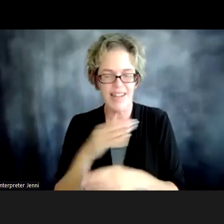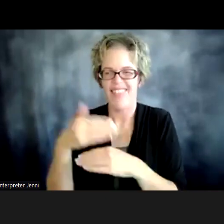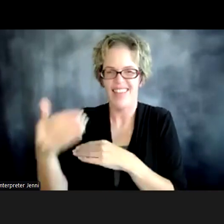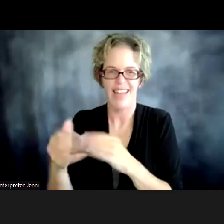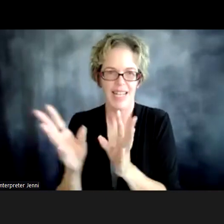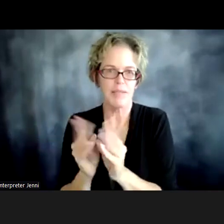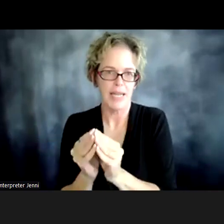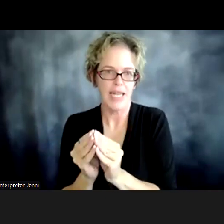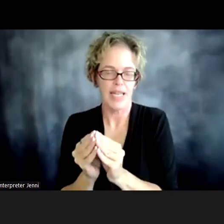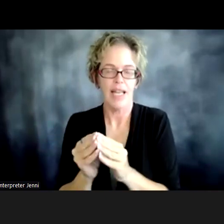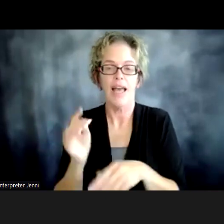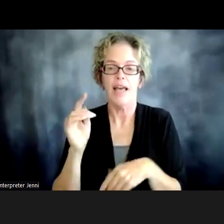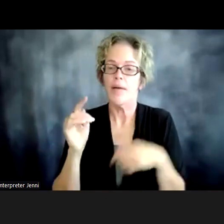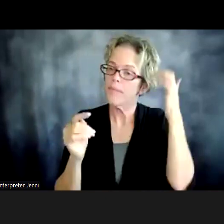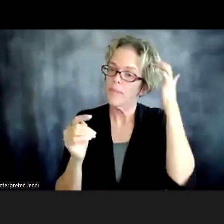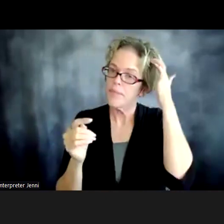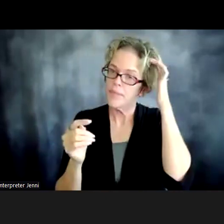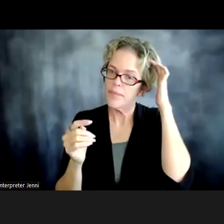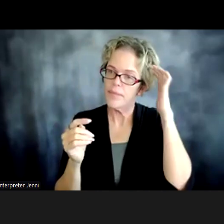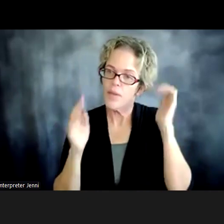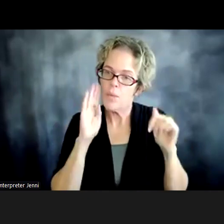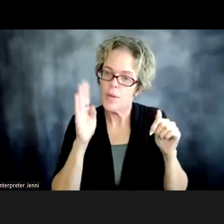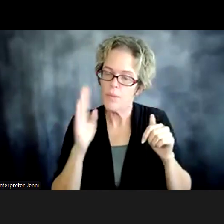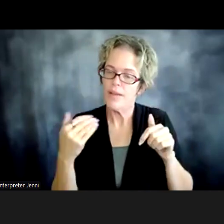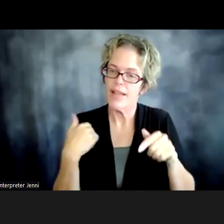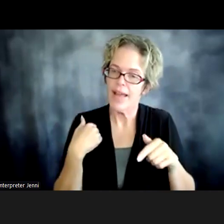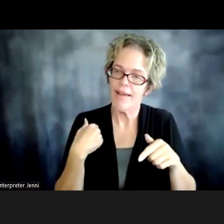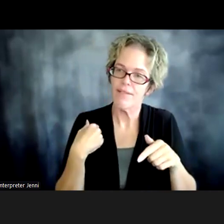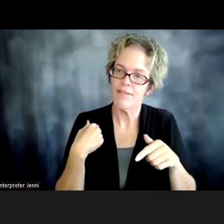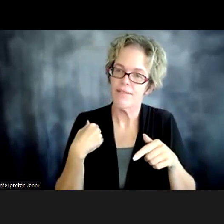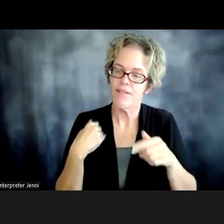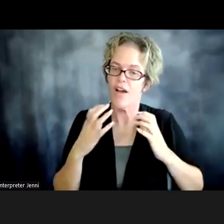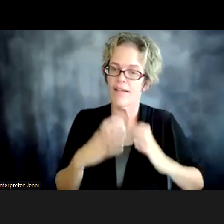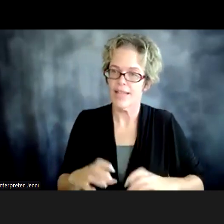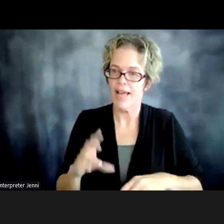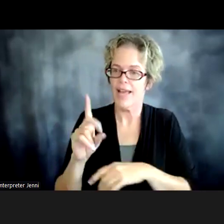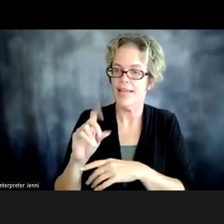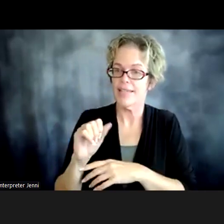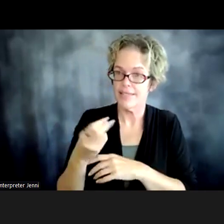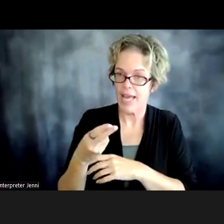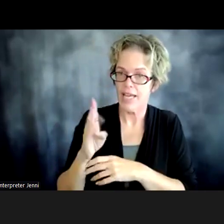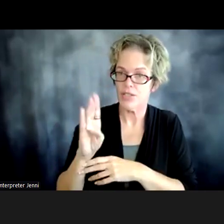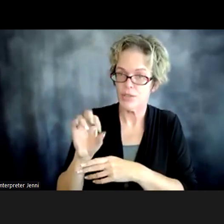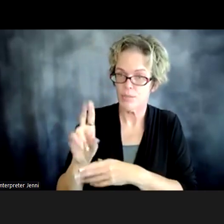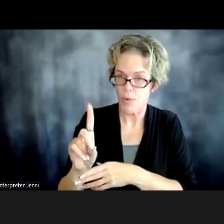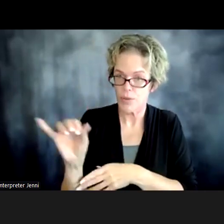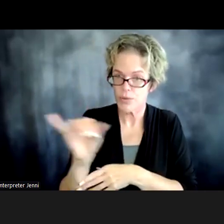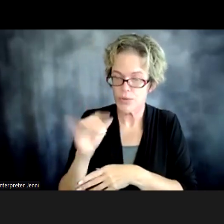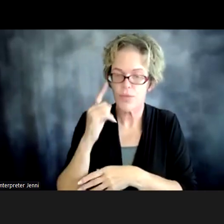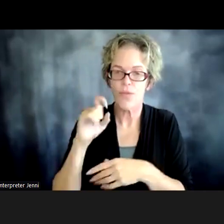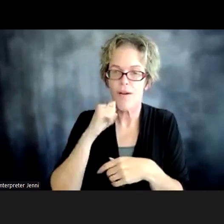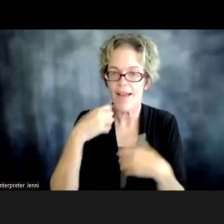think externally, we will have our client dashboard for Apple Health will